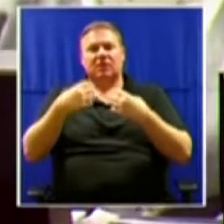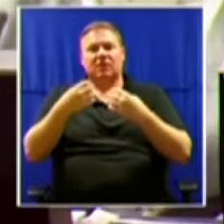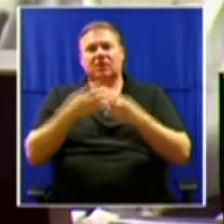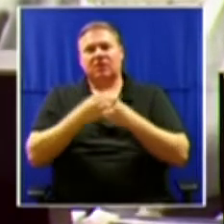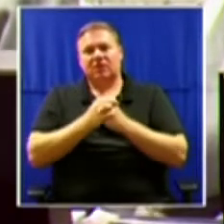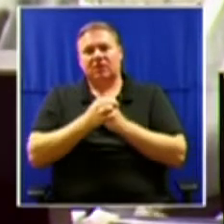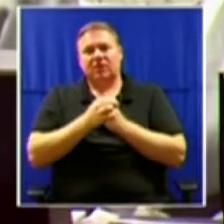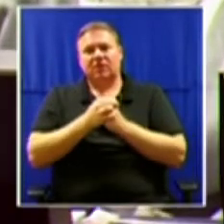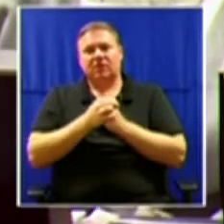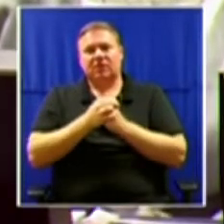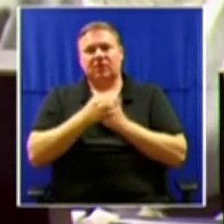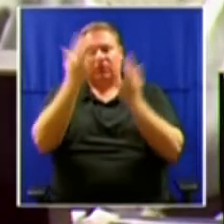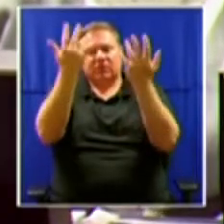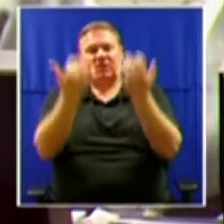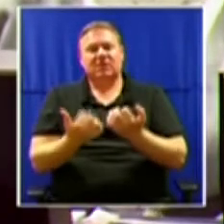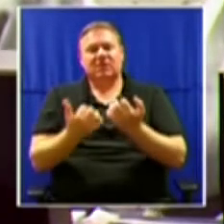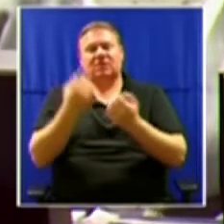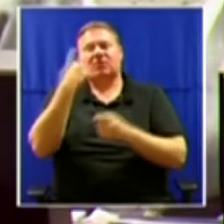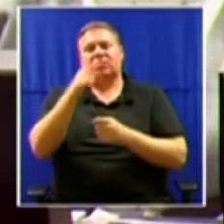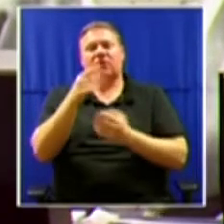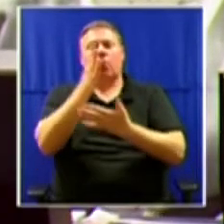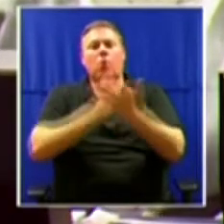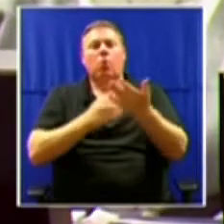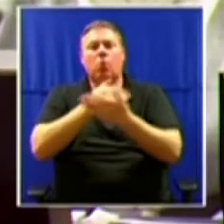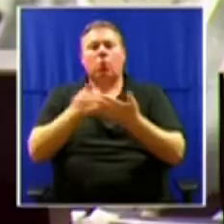Thank you. The Honorable the Minister.